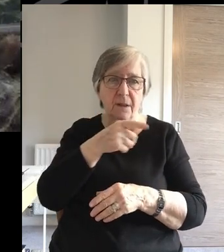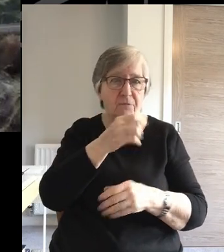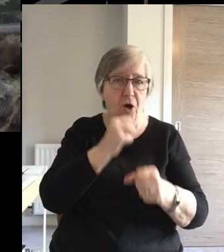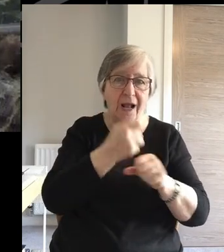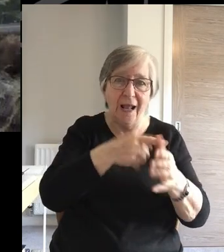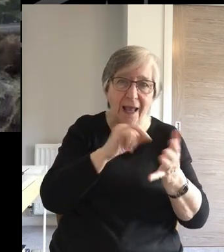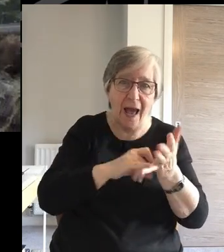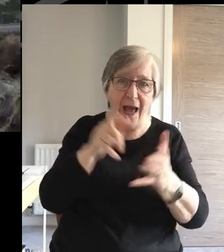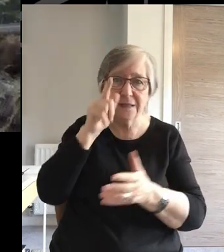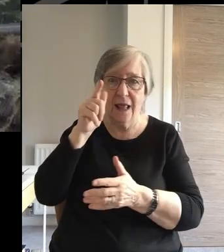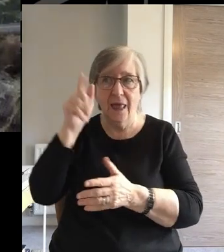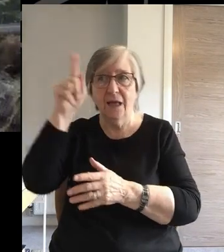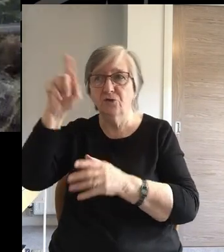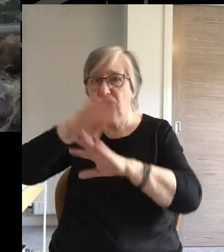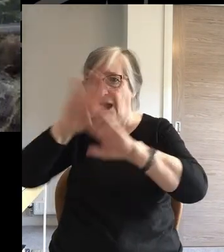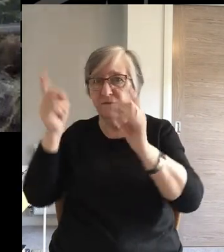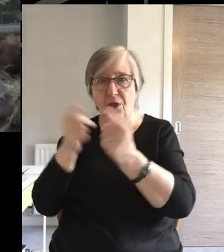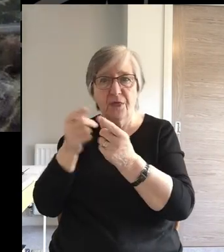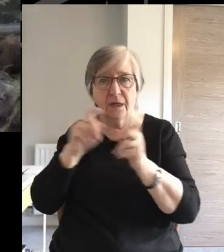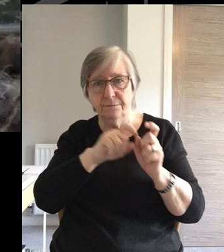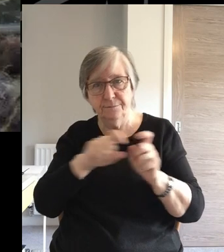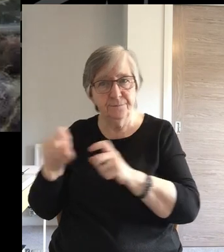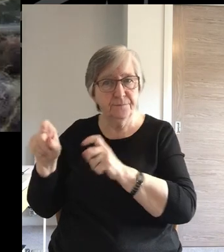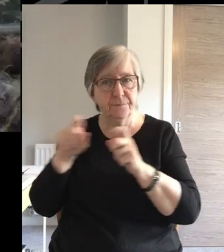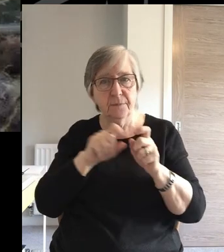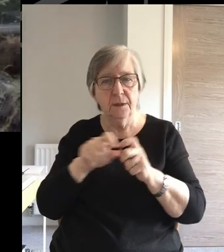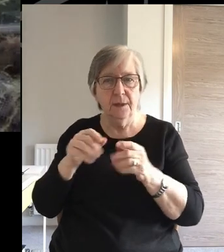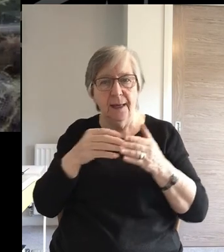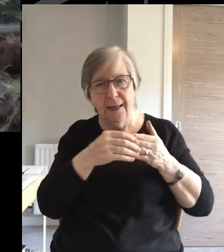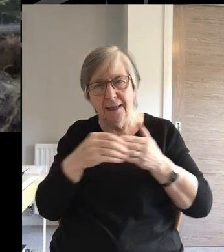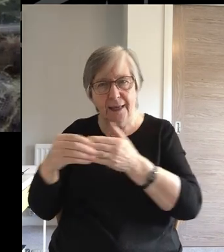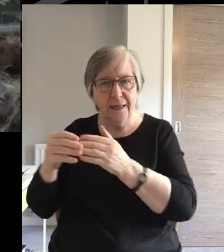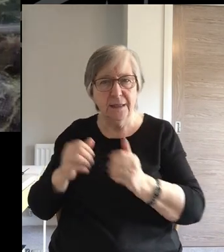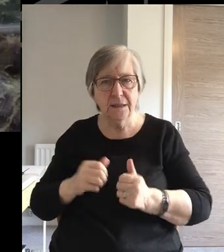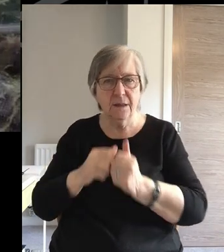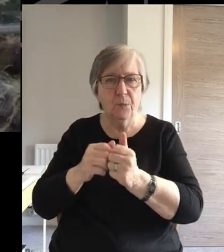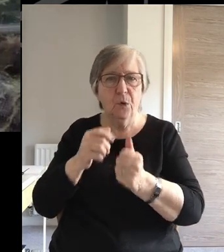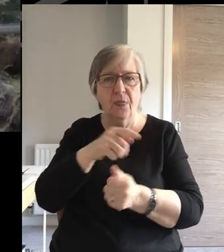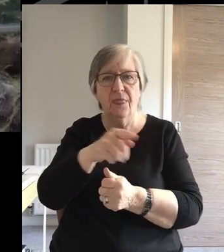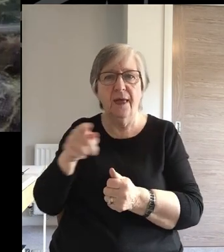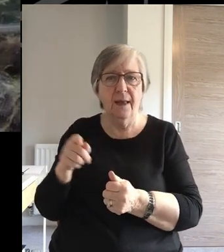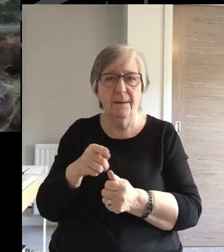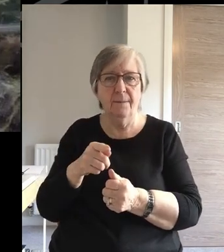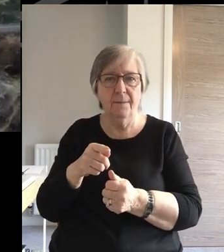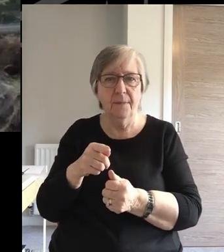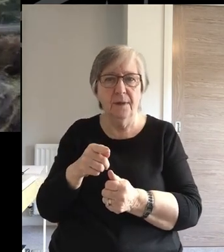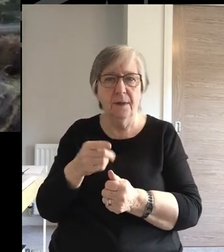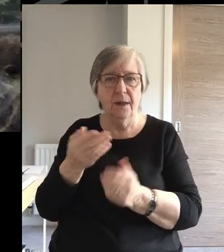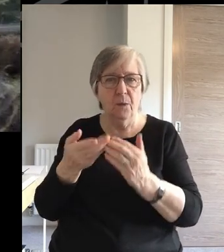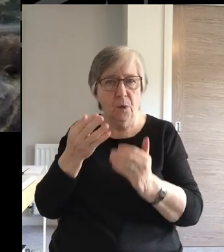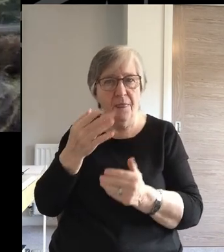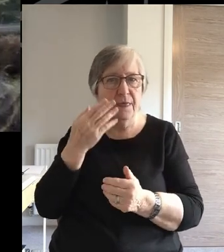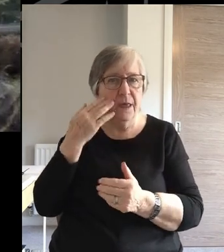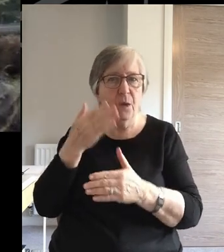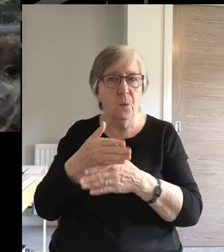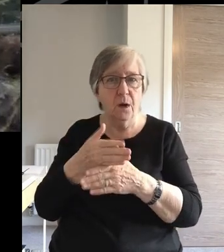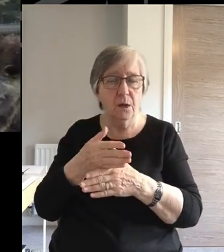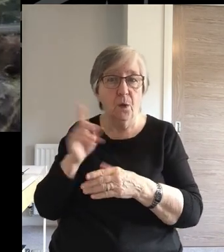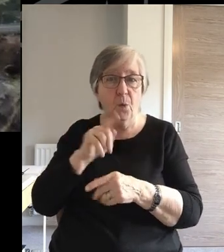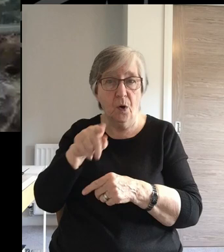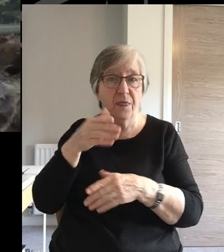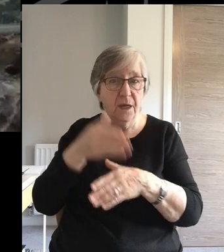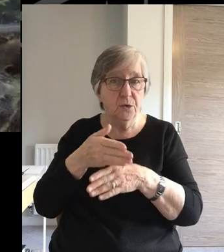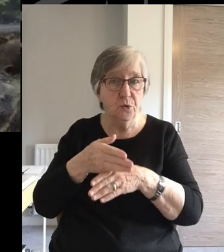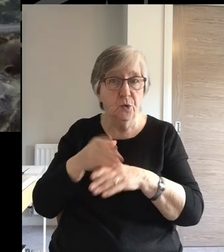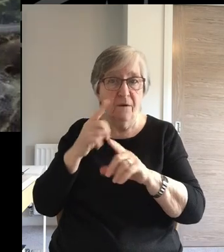services operating safely. Guide and support them as they perform their work, knowing that what they do is for the